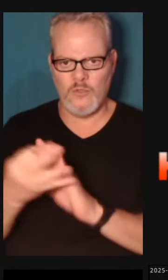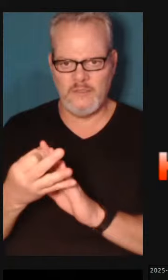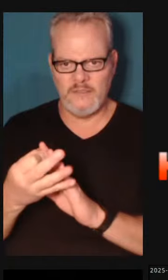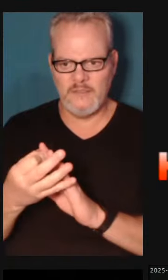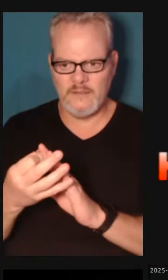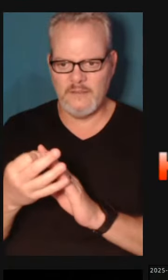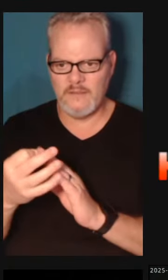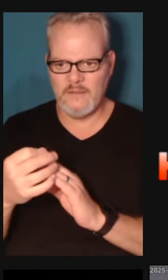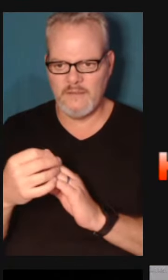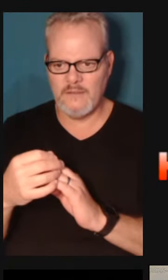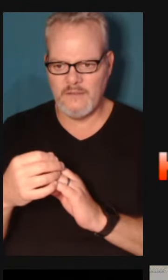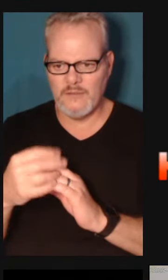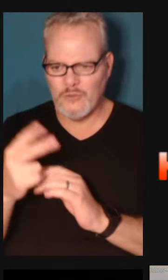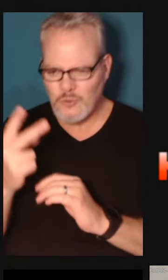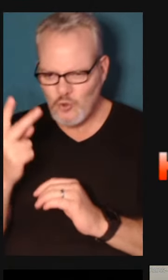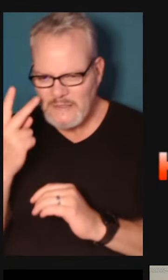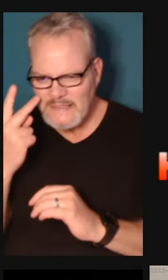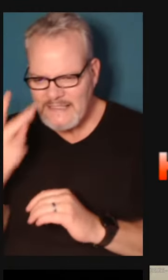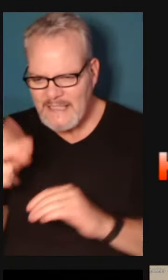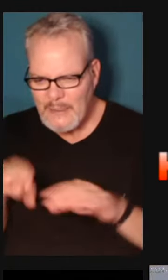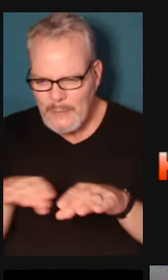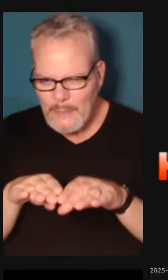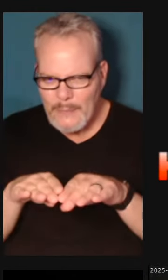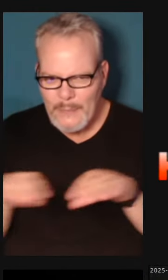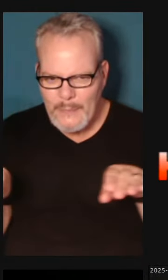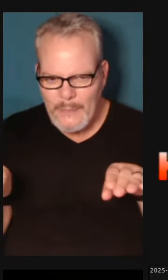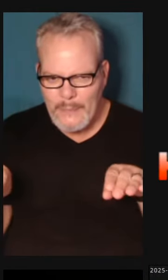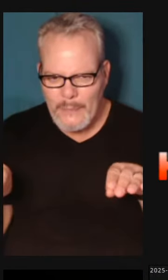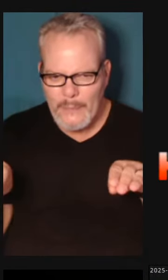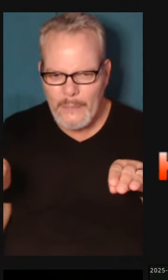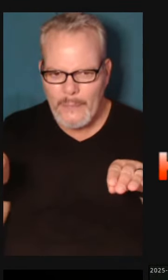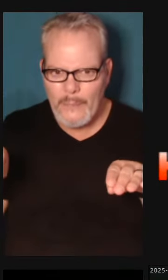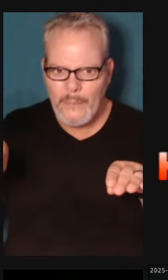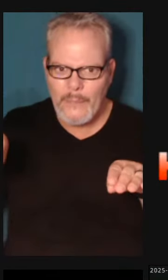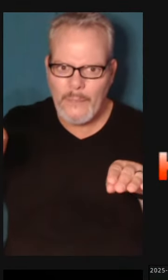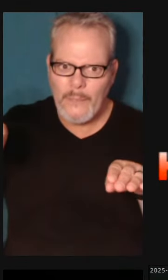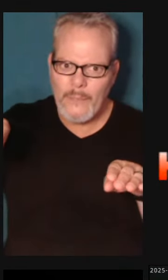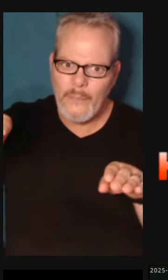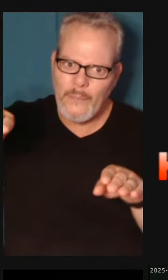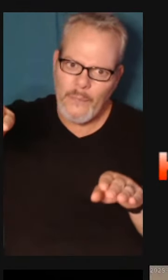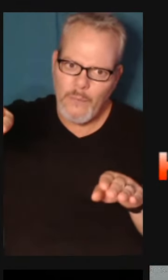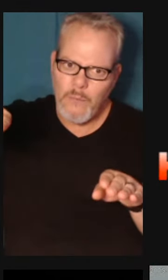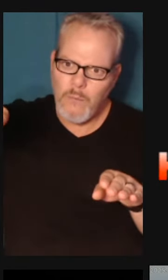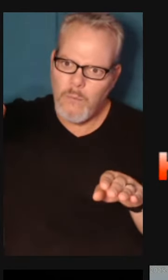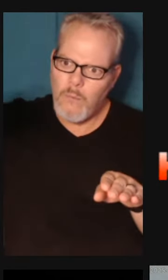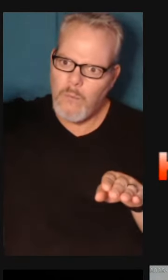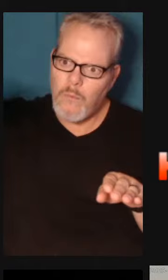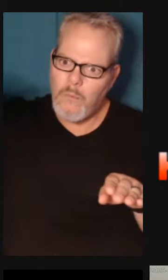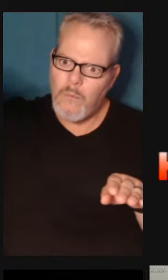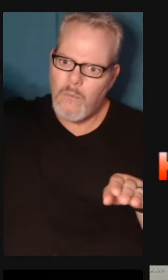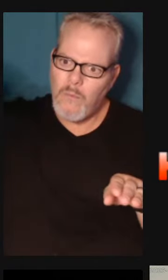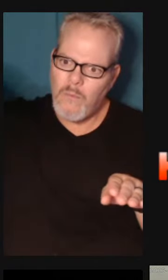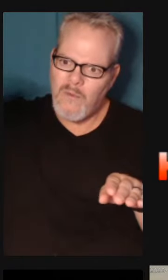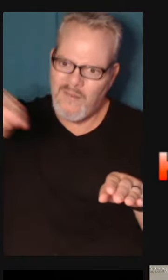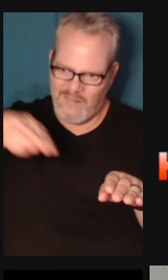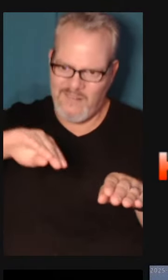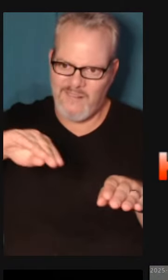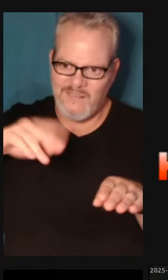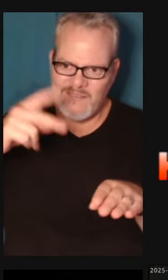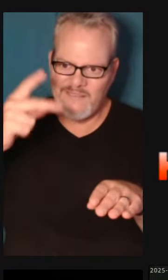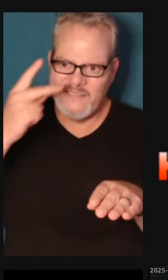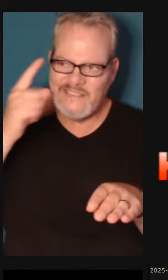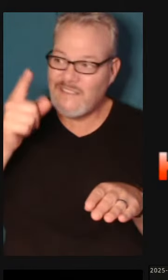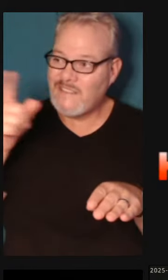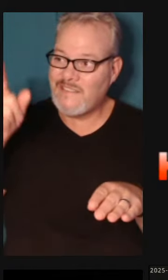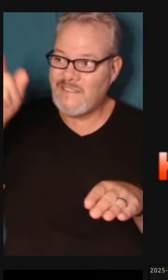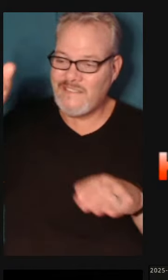can really see the slope from the base up to the top of this broad lava shield with the vents towards the top